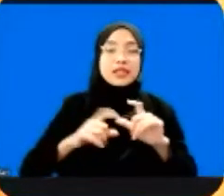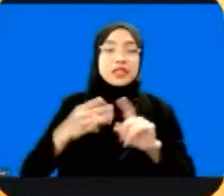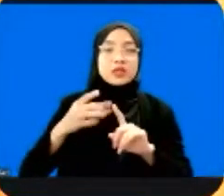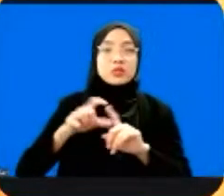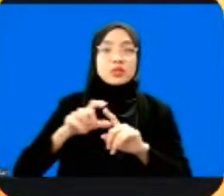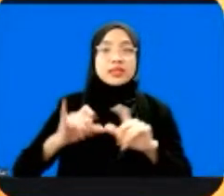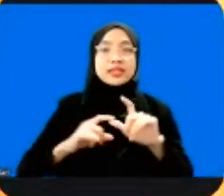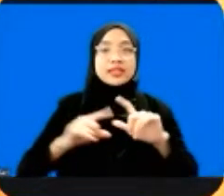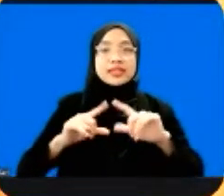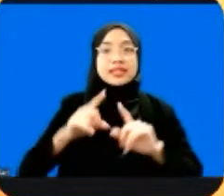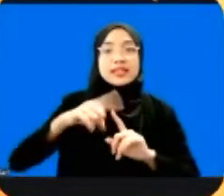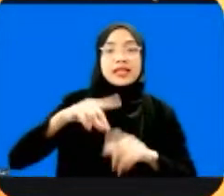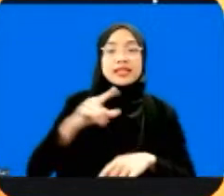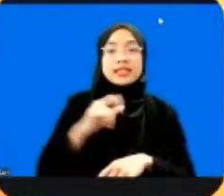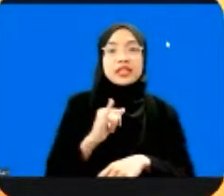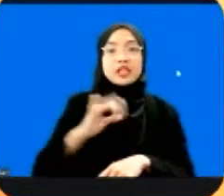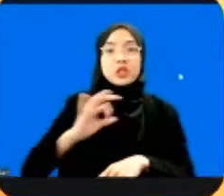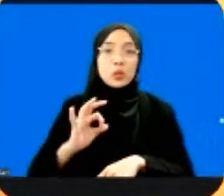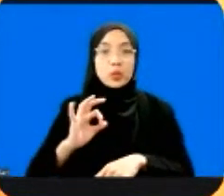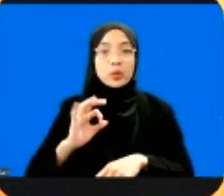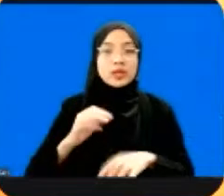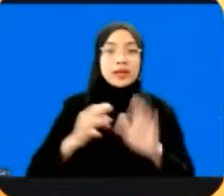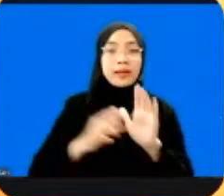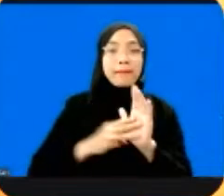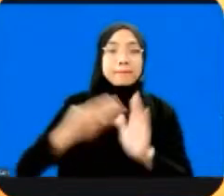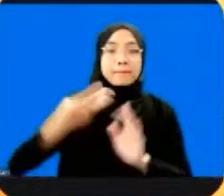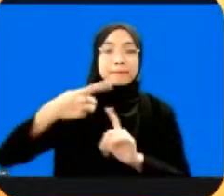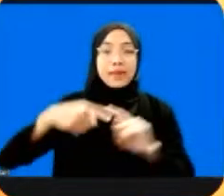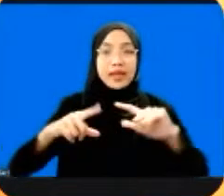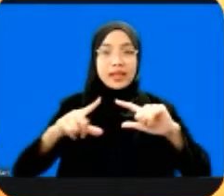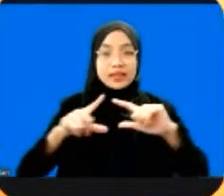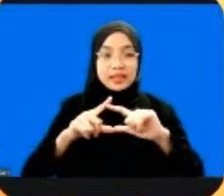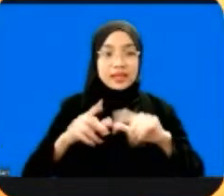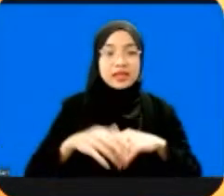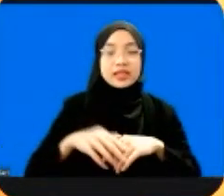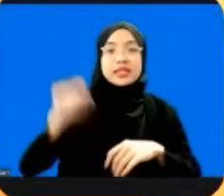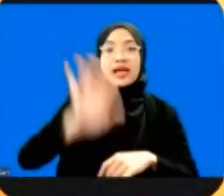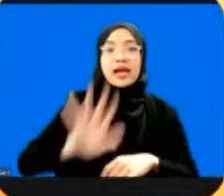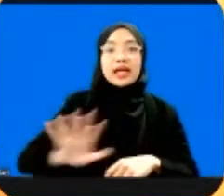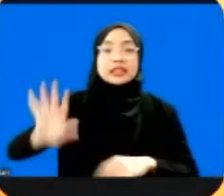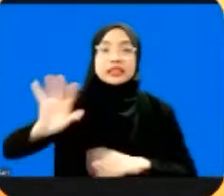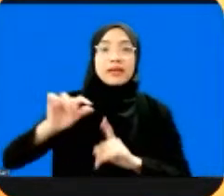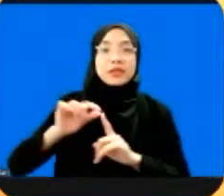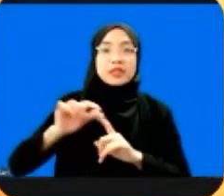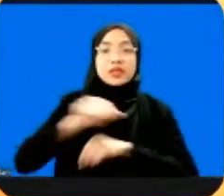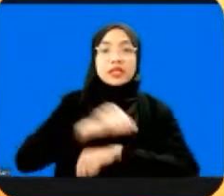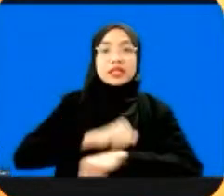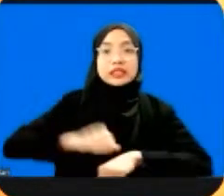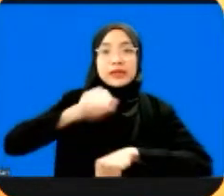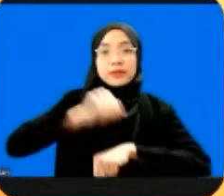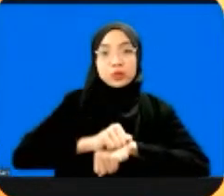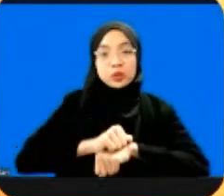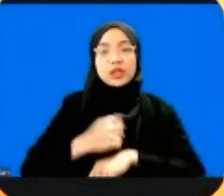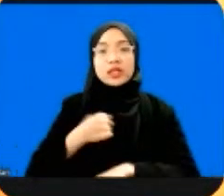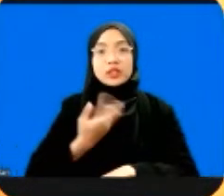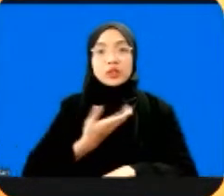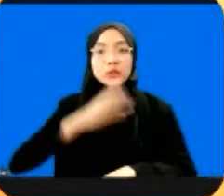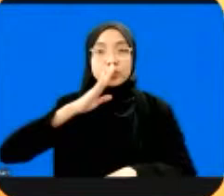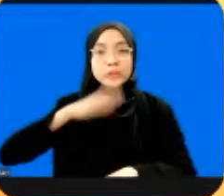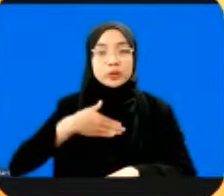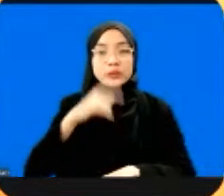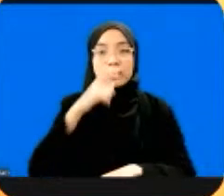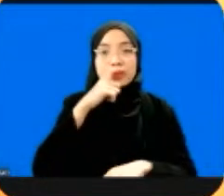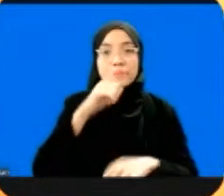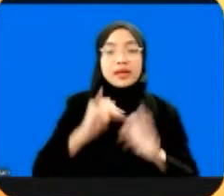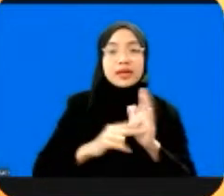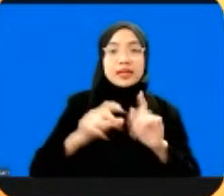from Meta, Asia Pacific, based in Singapore. And then we have Adriano from ICT